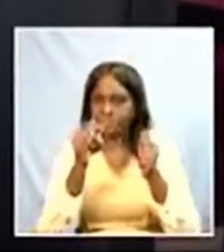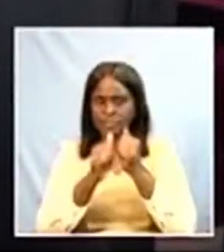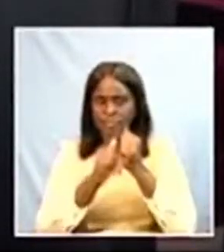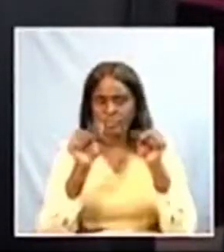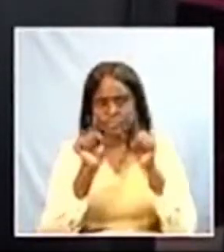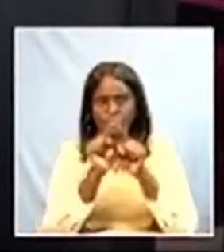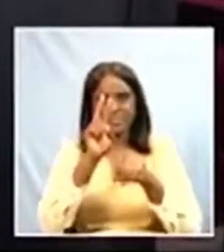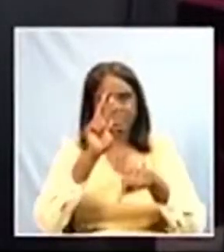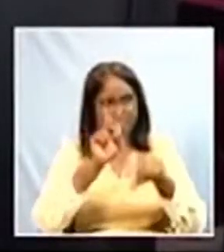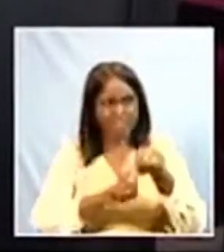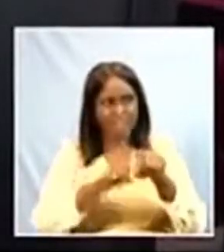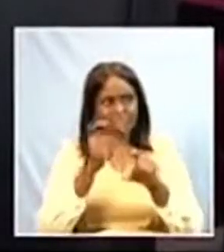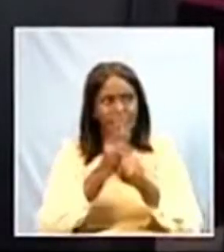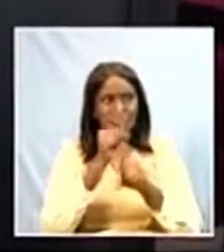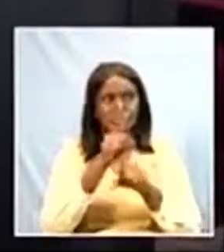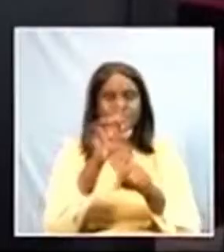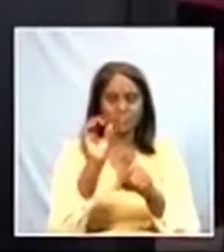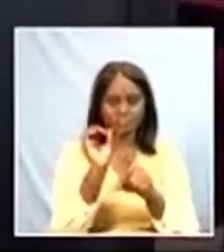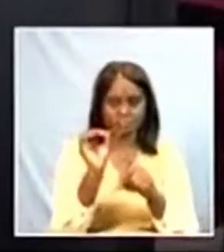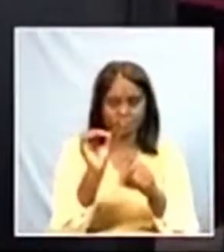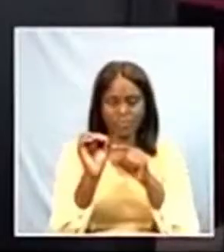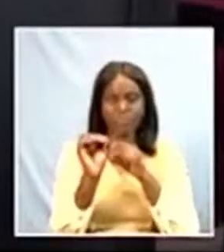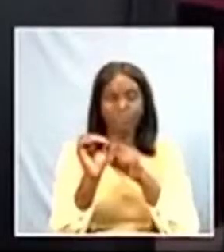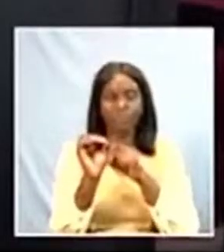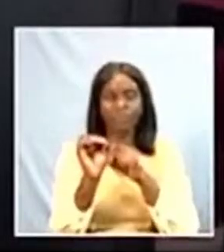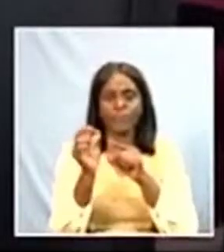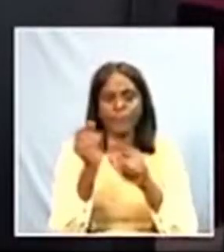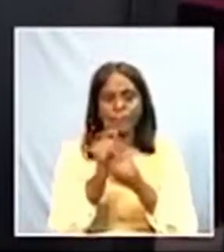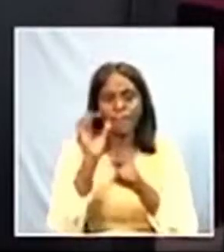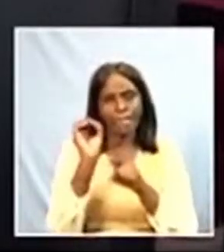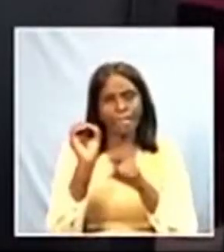almost twice from the original